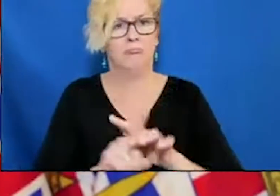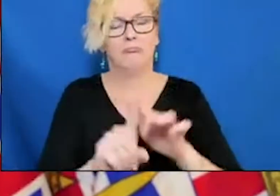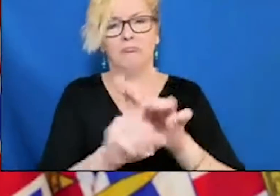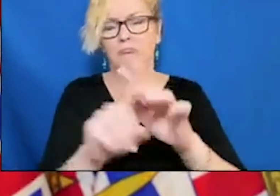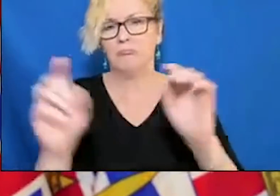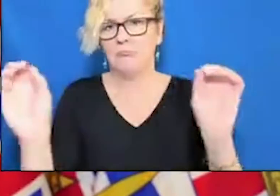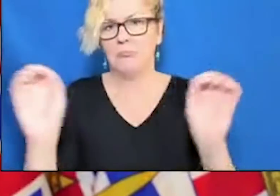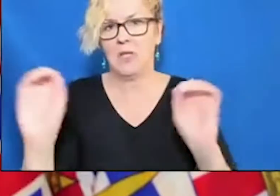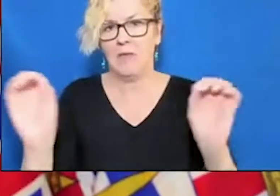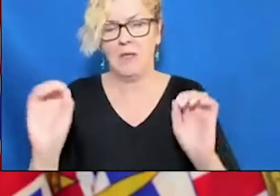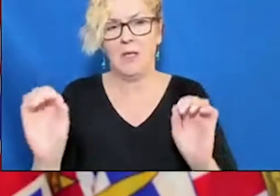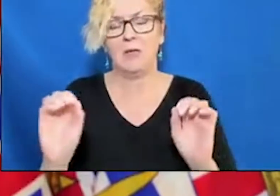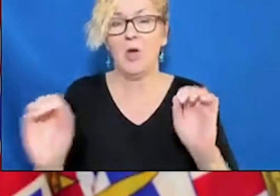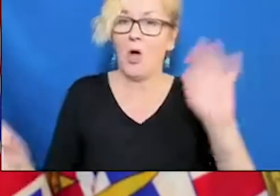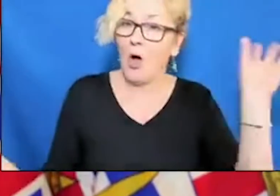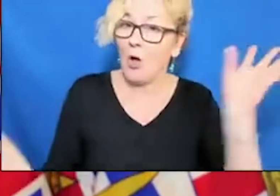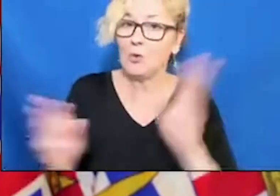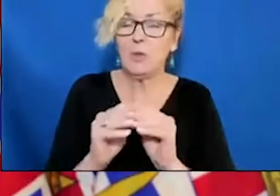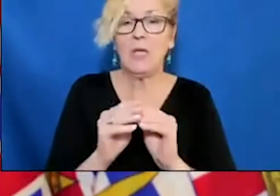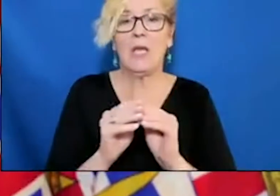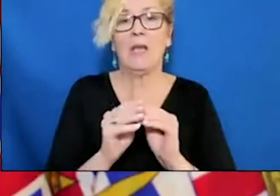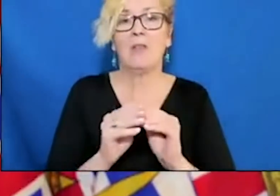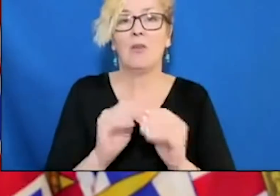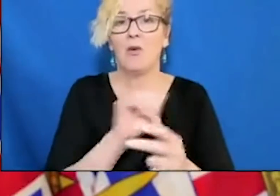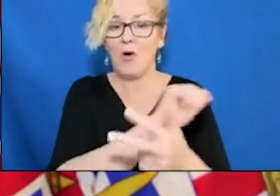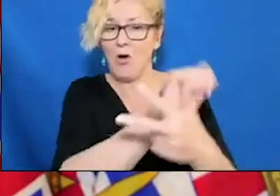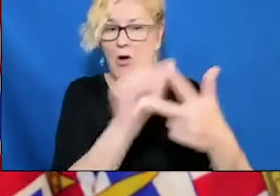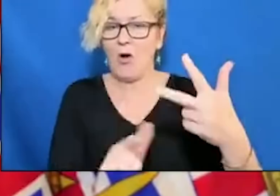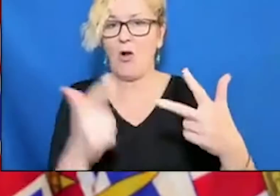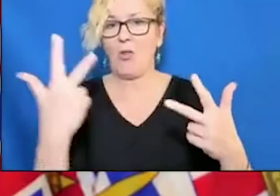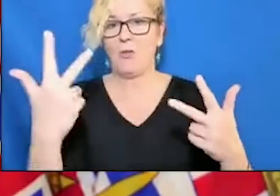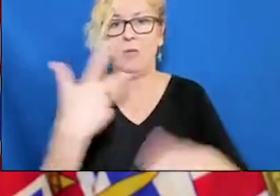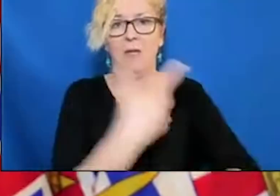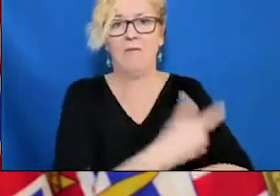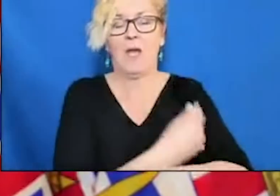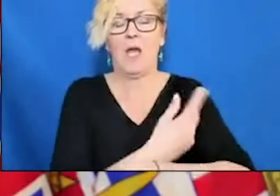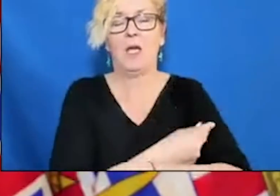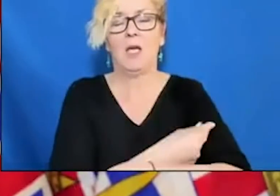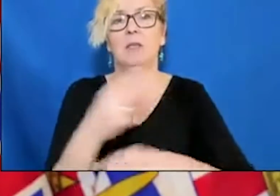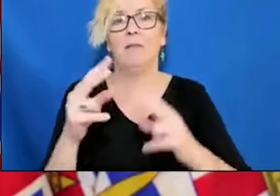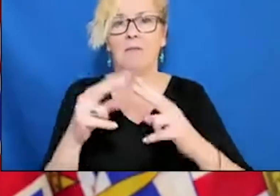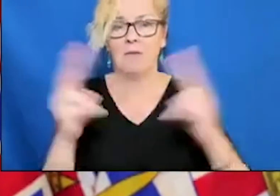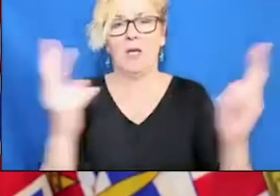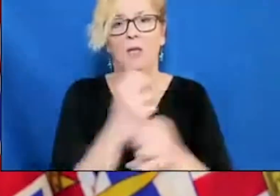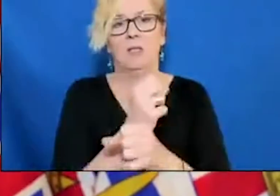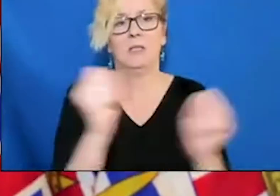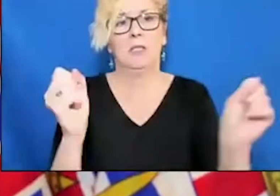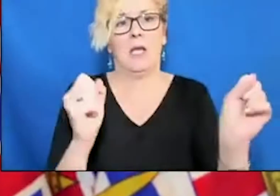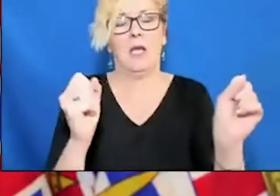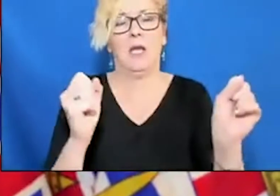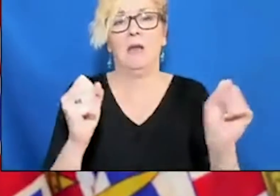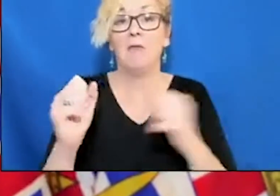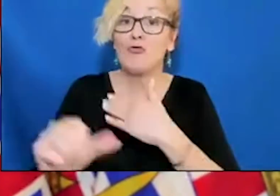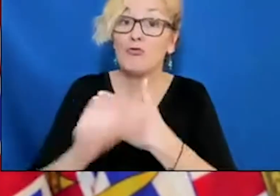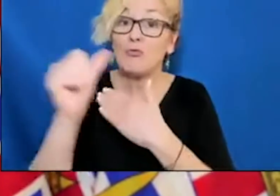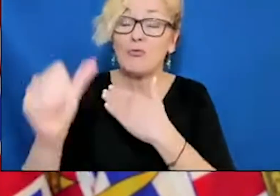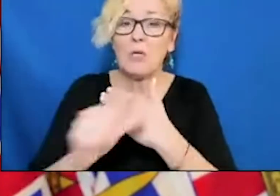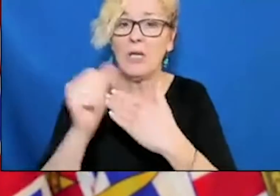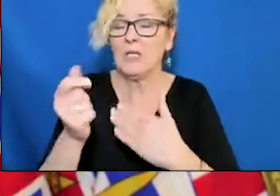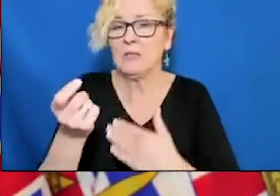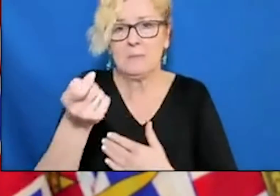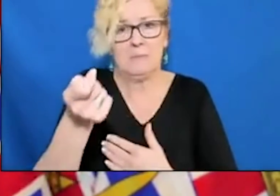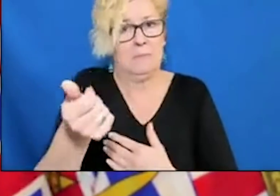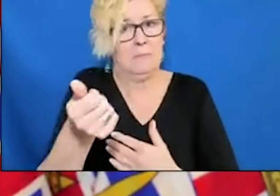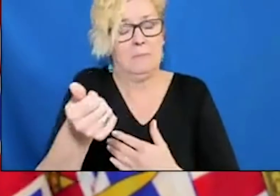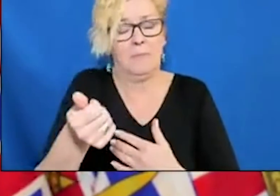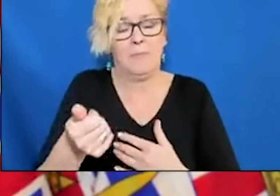that we see from any of the vaccines compared to the risk that we get from infection with COVID-19. And I think this is